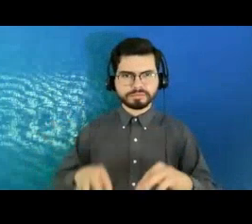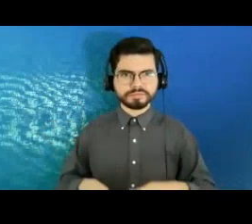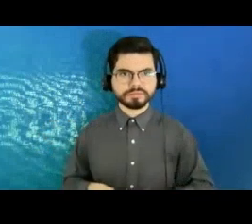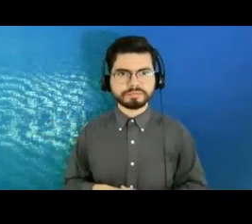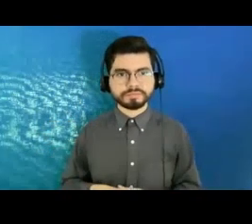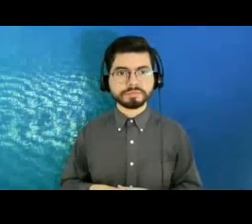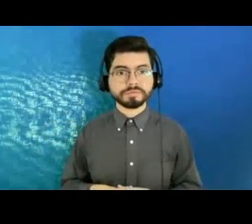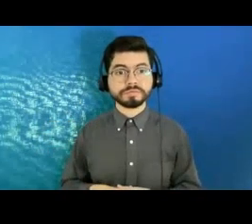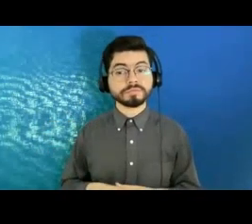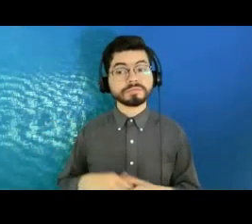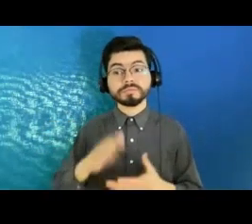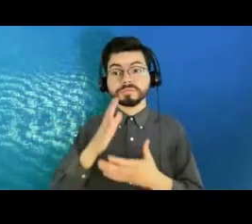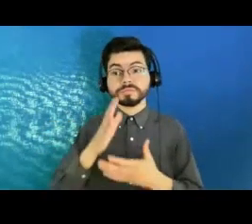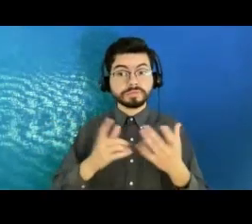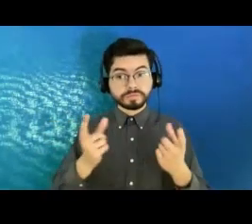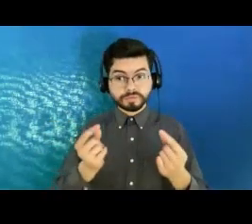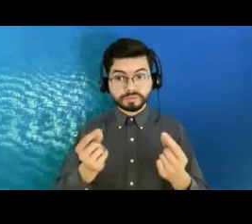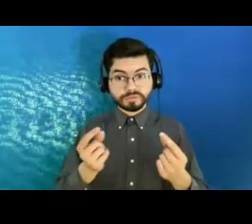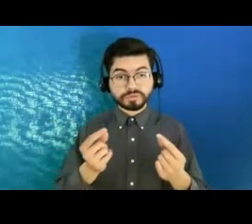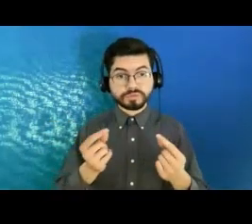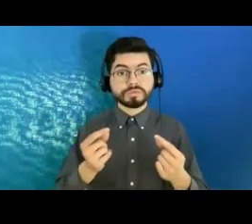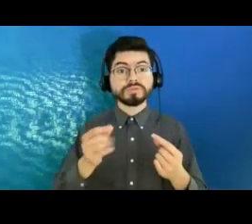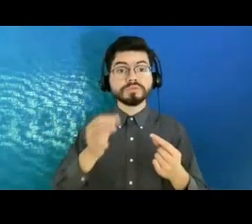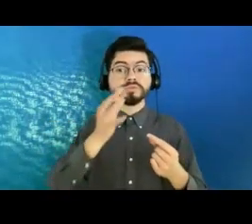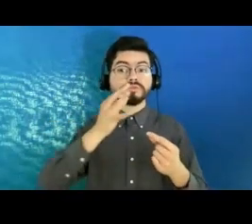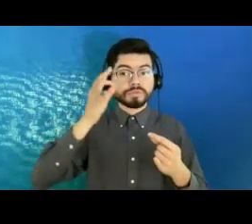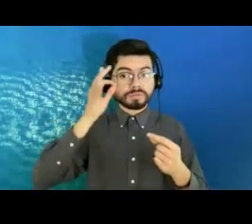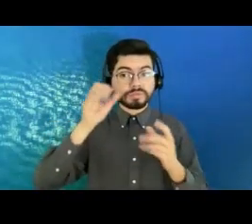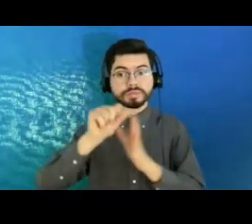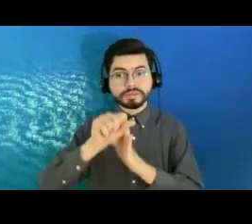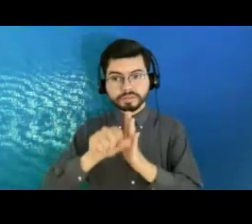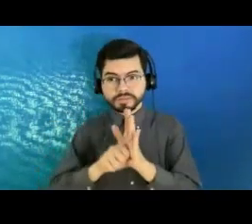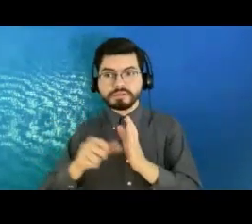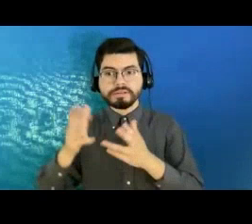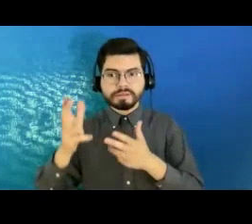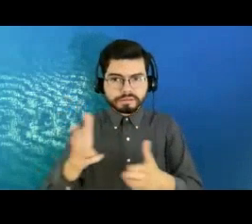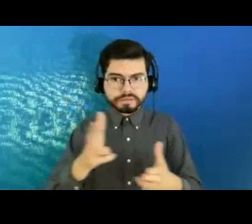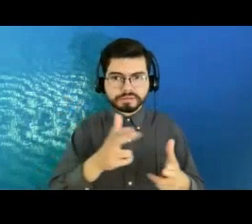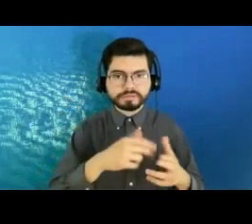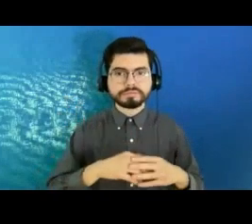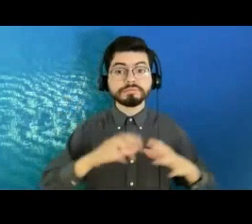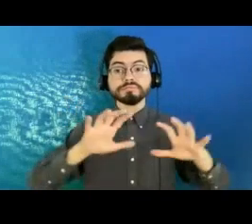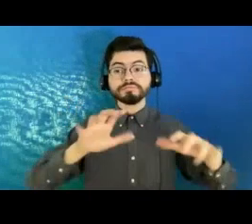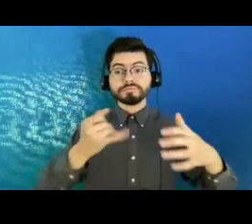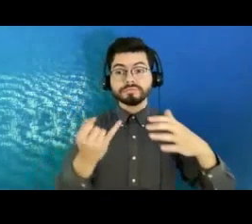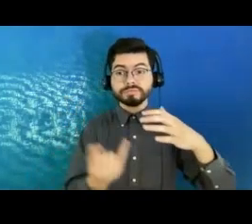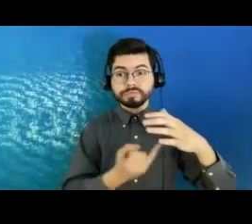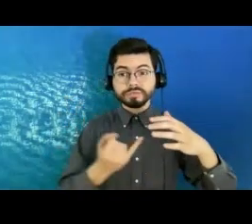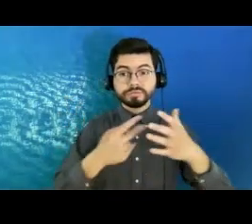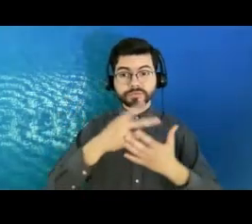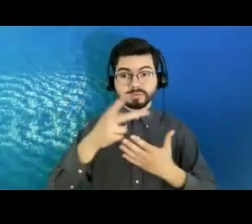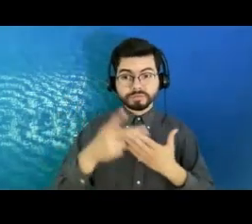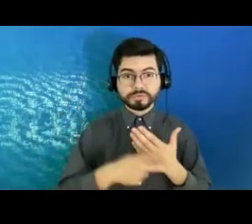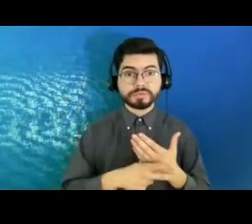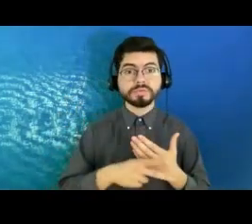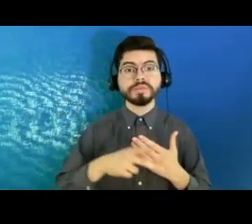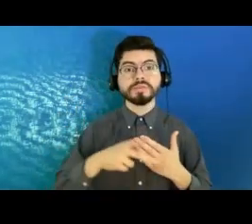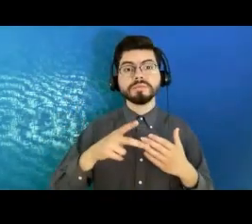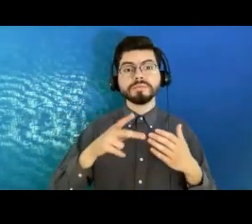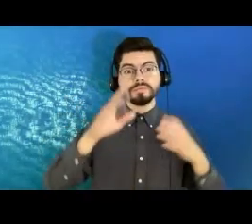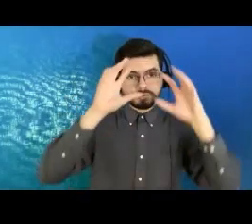in the toolbox, which you guys probably already know. We have tribal and state hunting. We have our quarantine program, which is called the Bison Conservation Transfer Program,